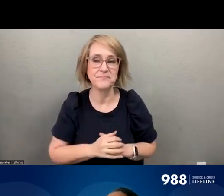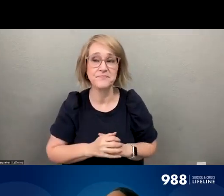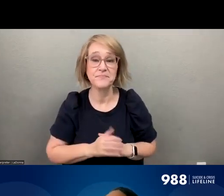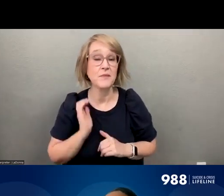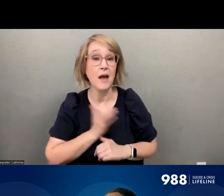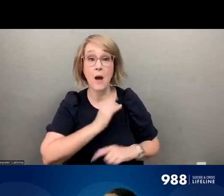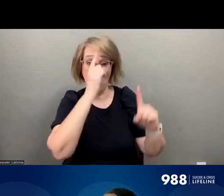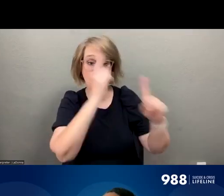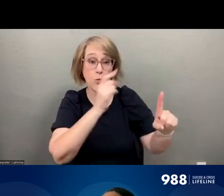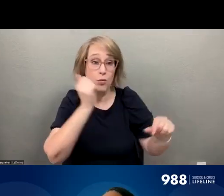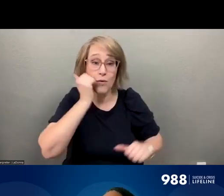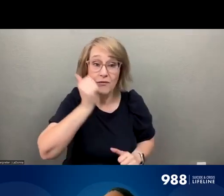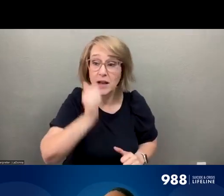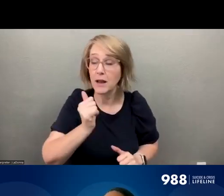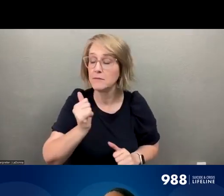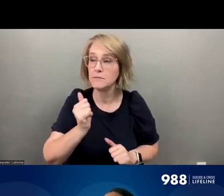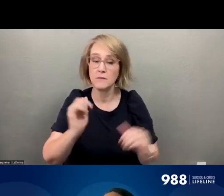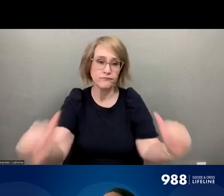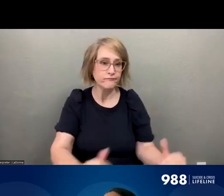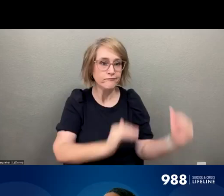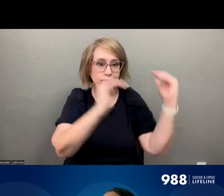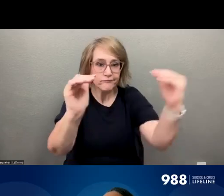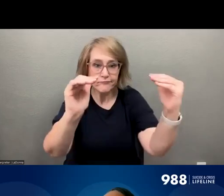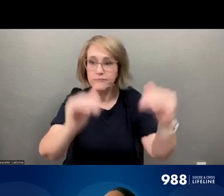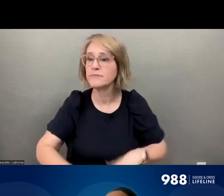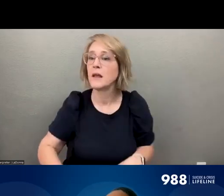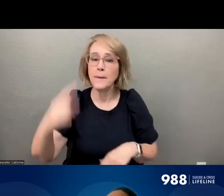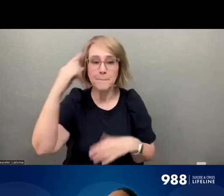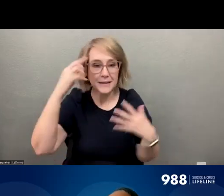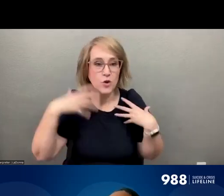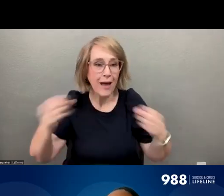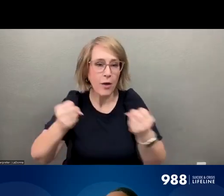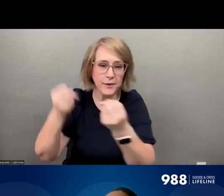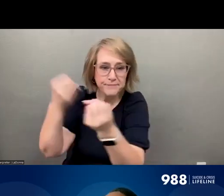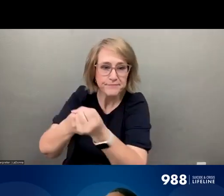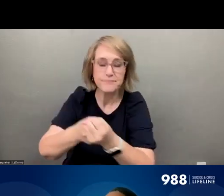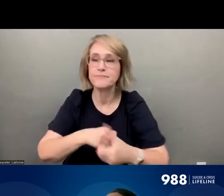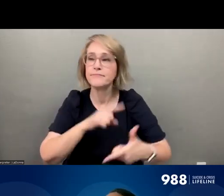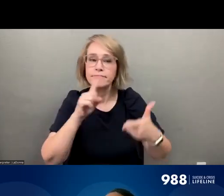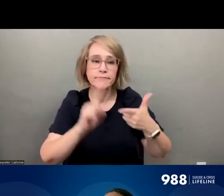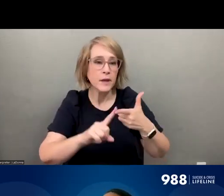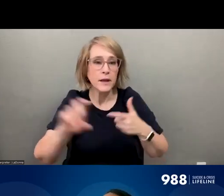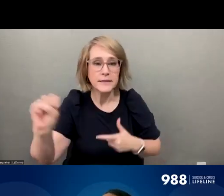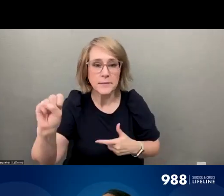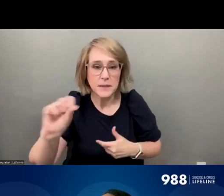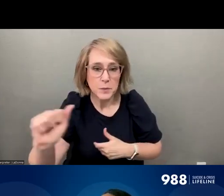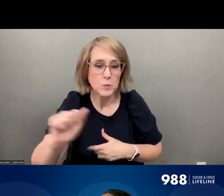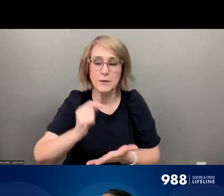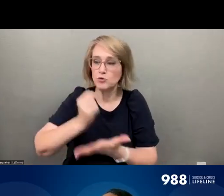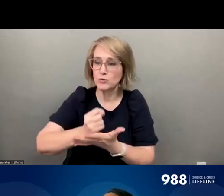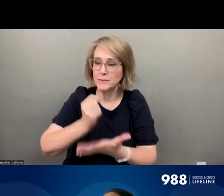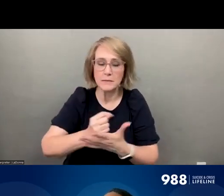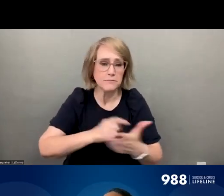advance mental health promotion, substance misuse prevention, treatment, and recovery services in communities across